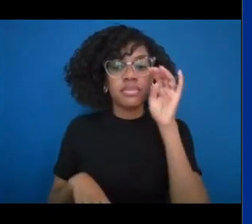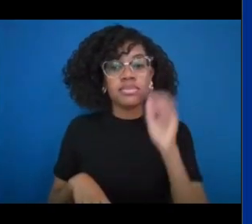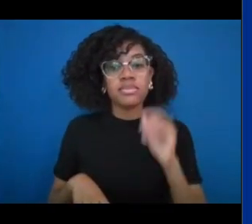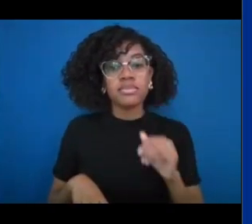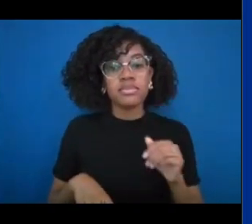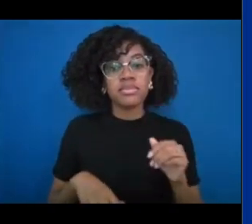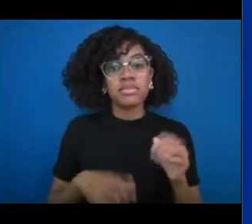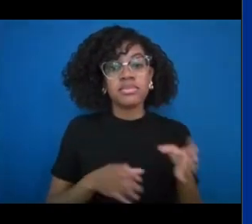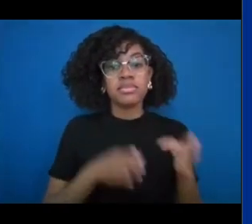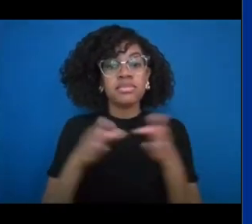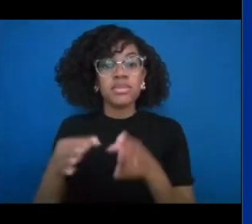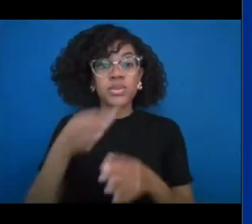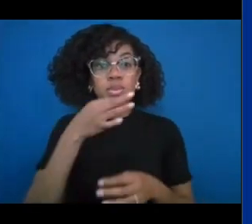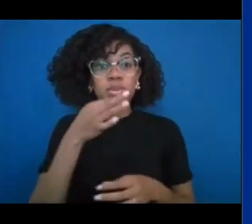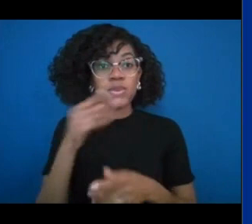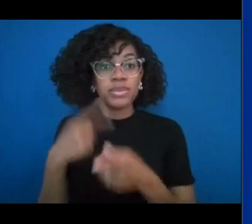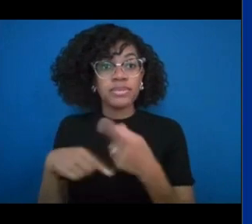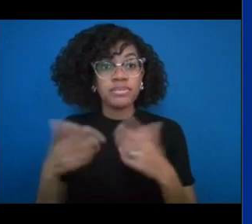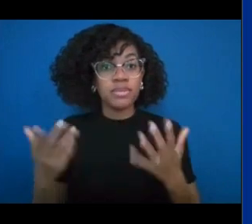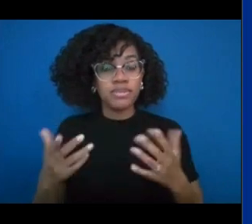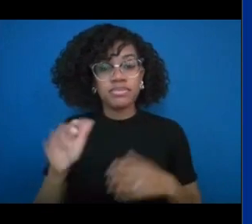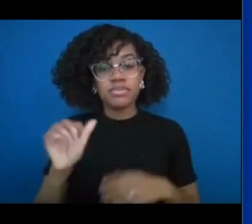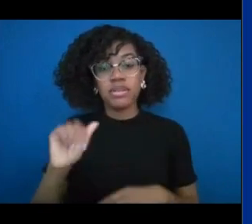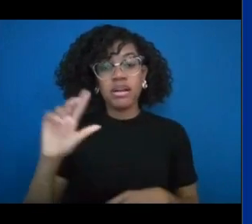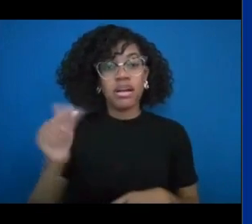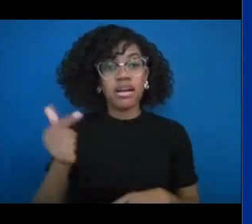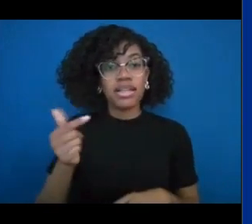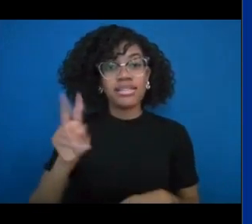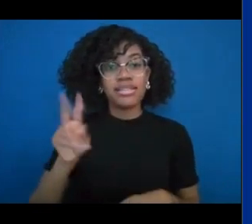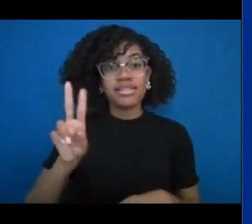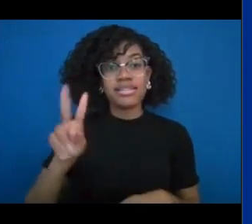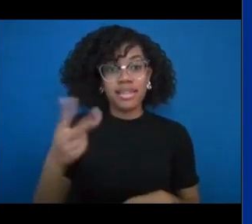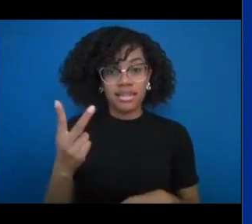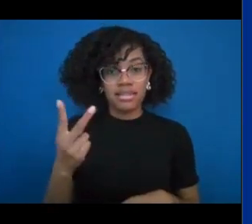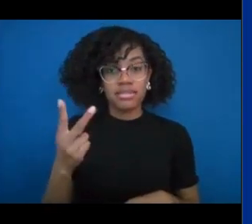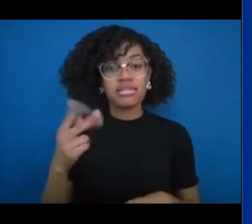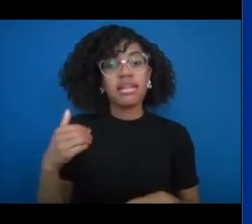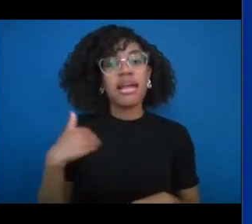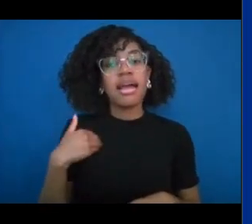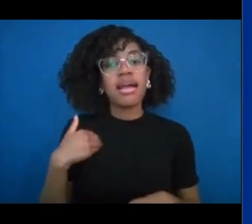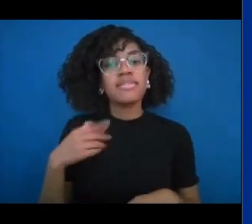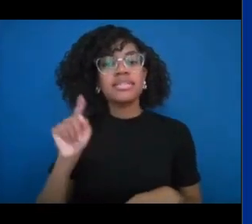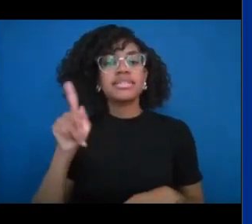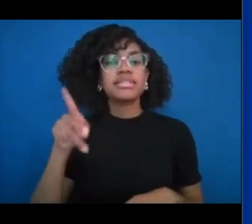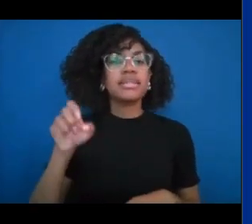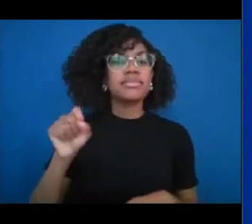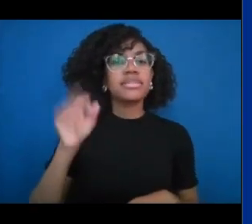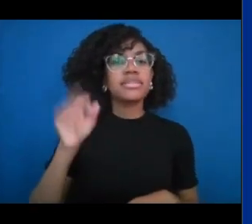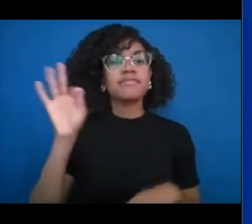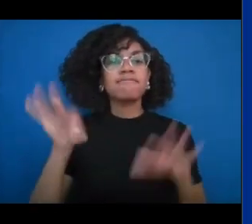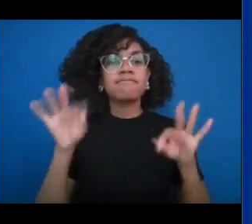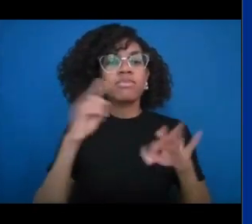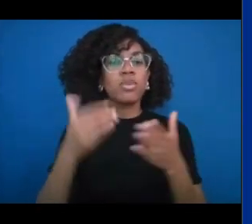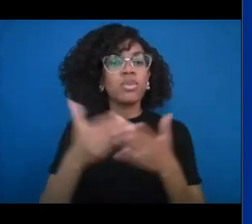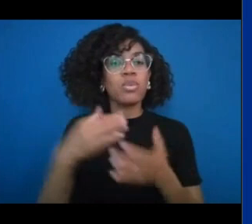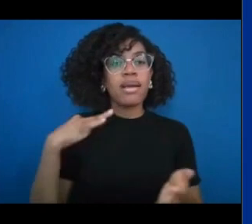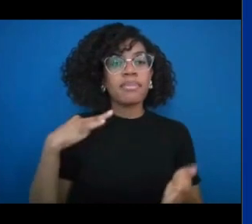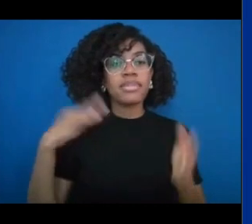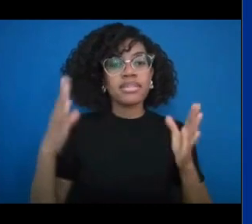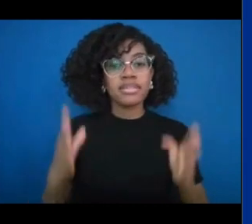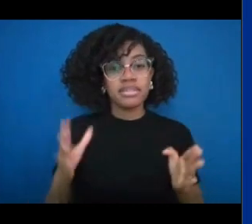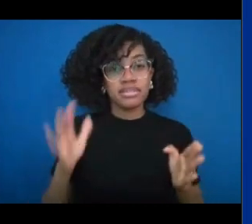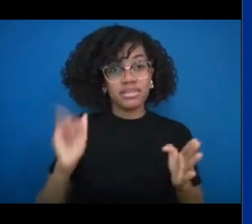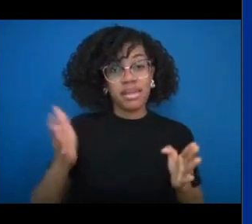Upcoming, we have on August 2nd a tips for new applicants webinar. This is